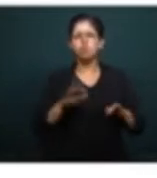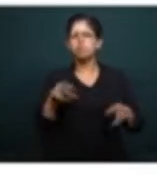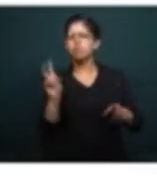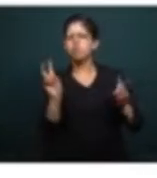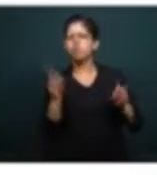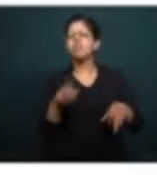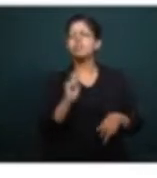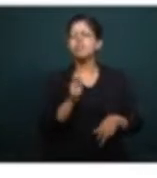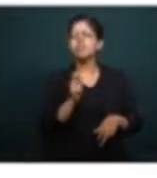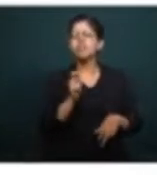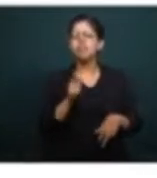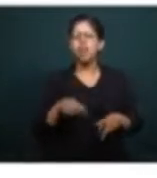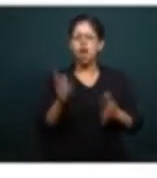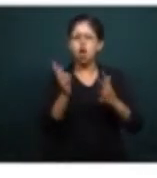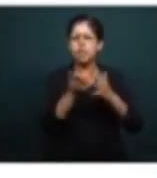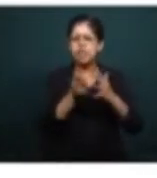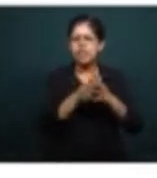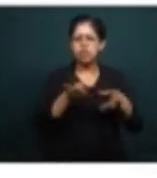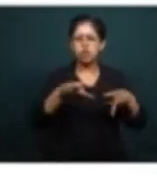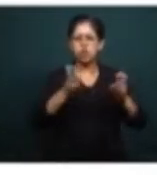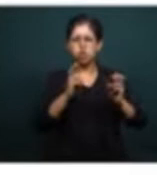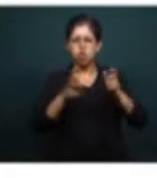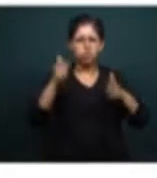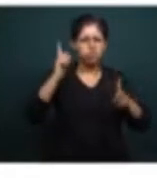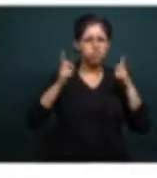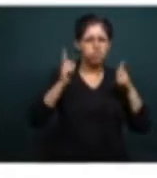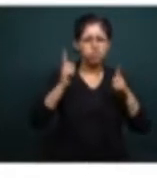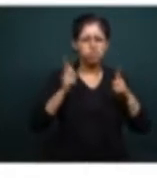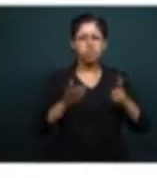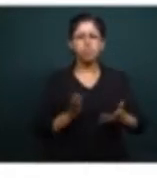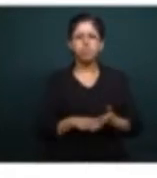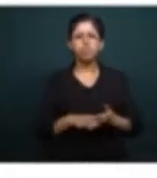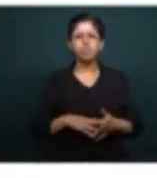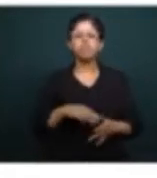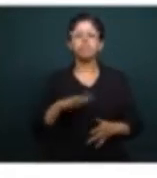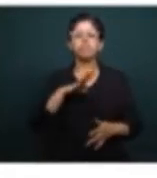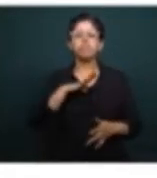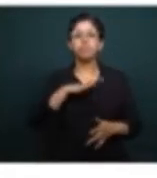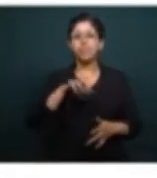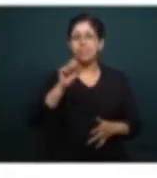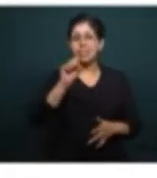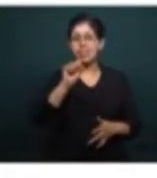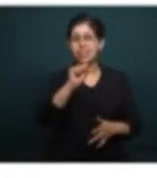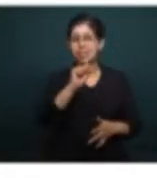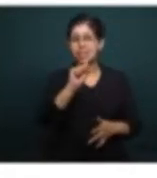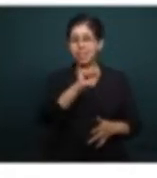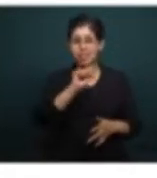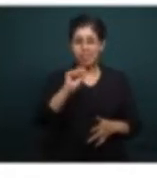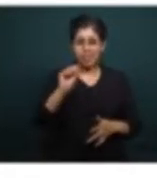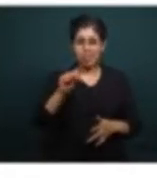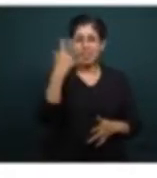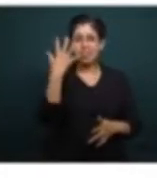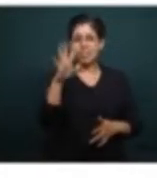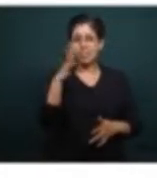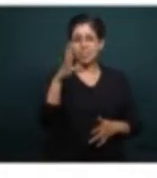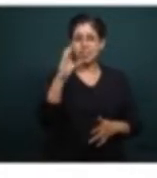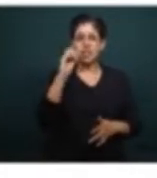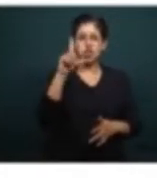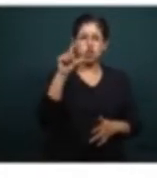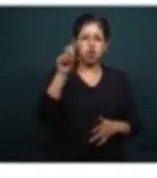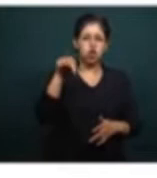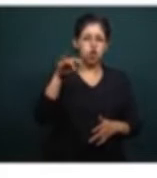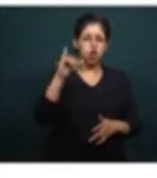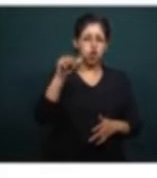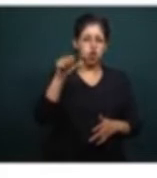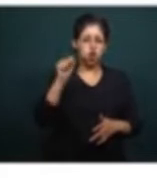and by type of crime in each different state. We have